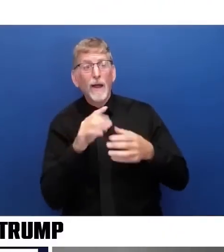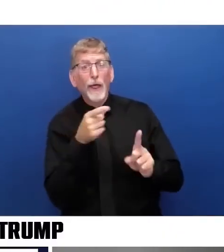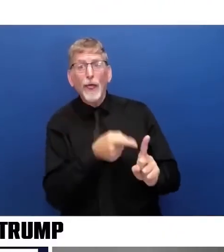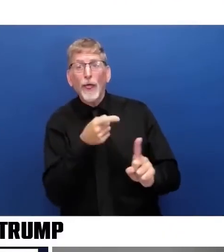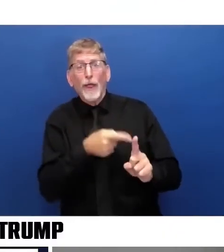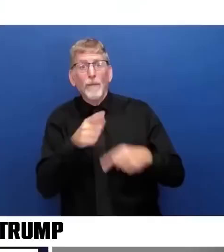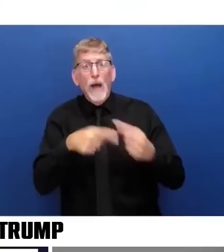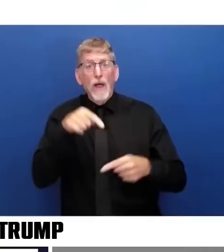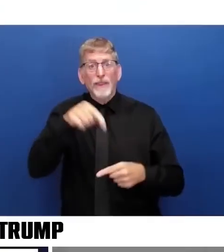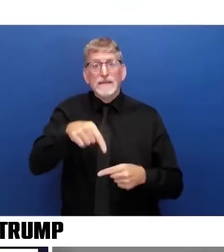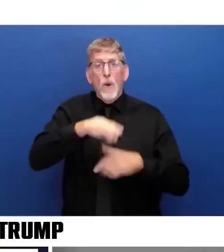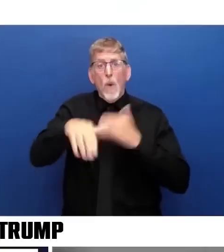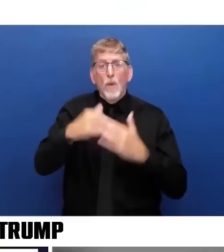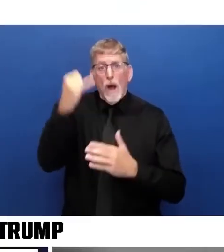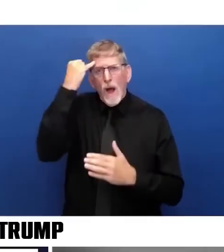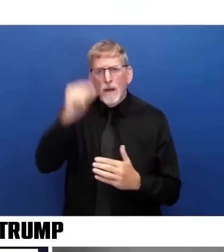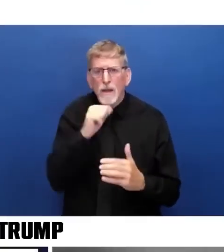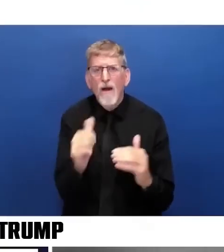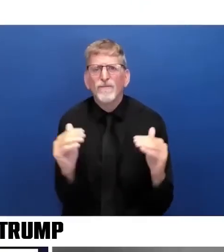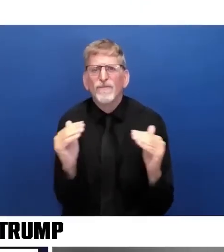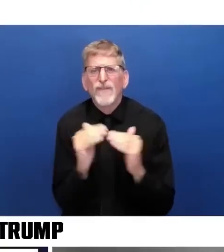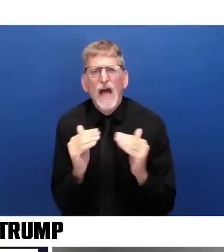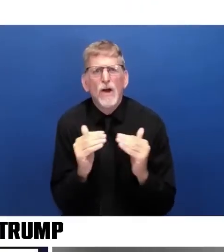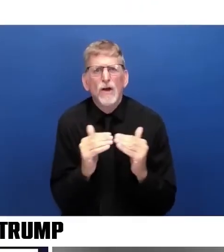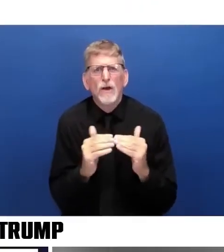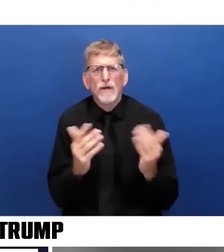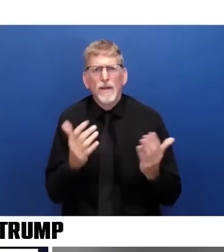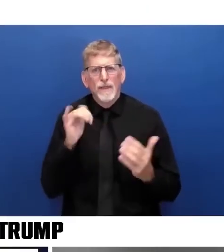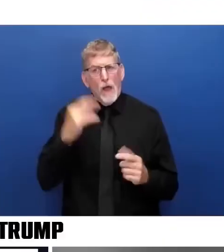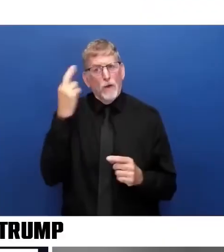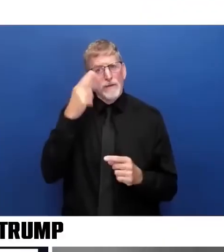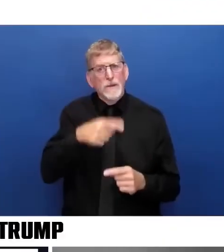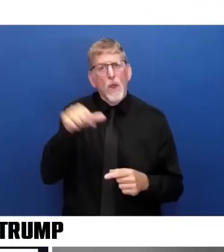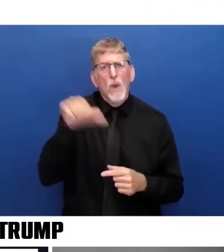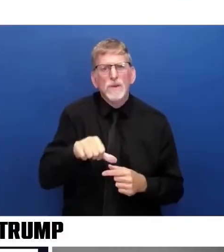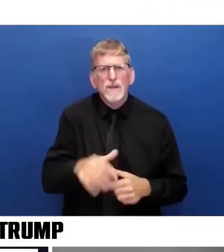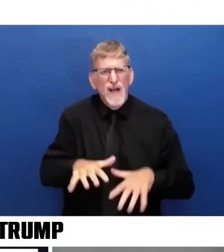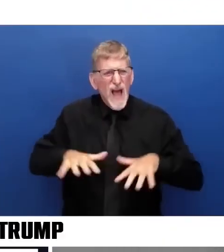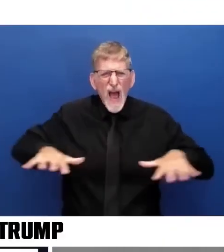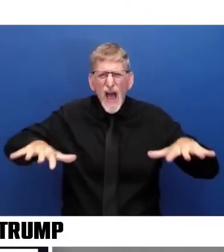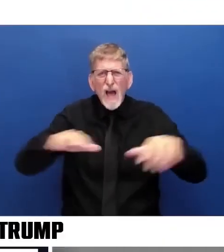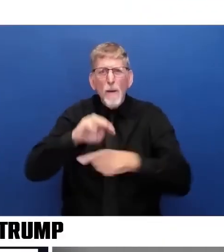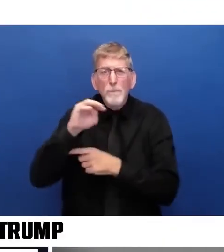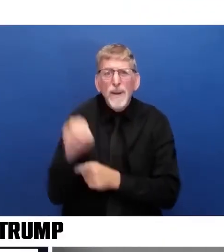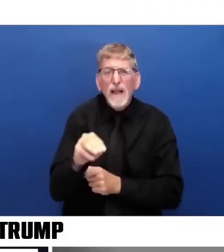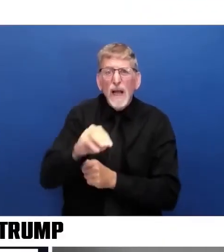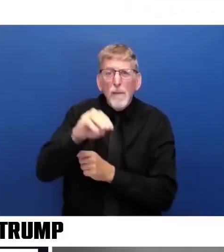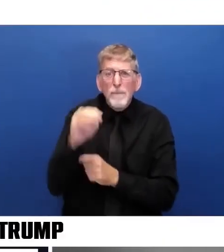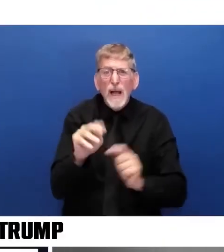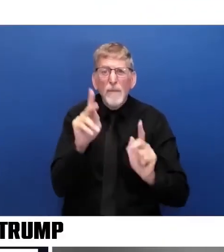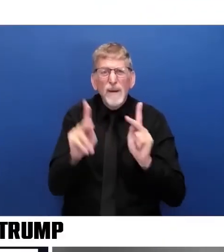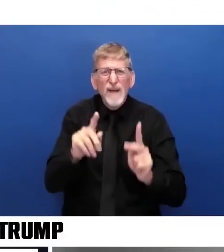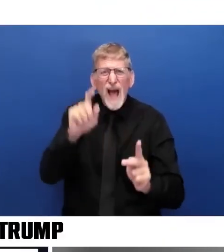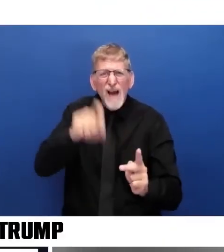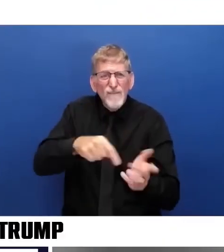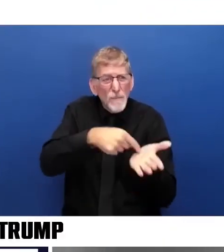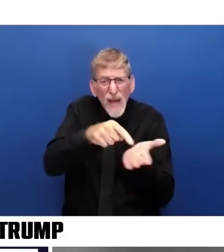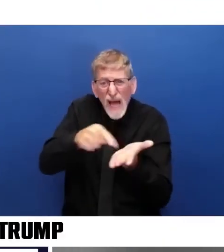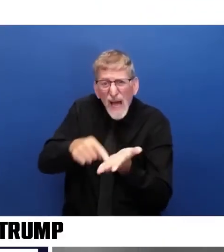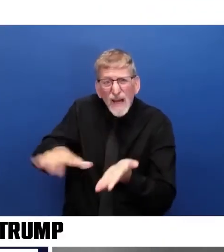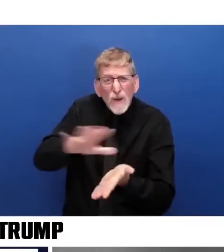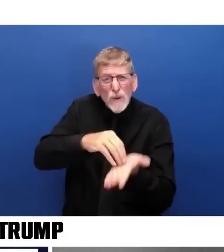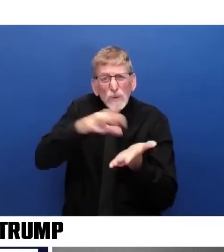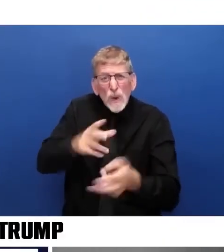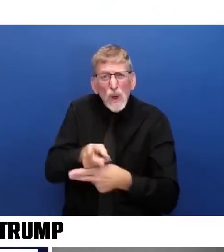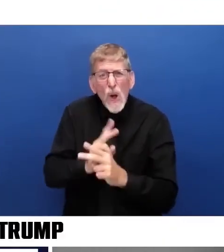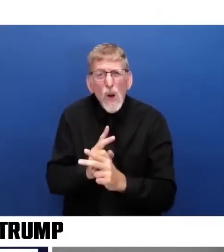lost to the millions and millions of people that had to pay off their student loans. They didn't get it for free. But they were saying it's the same way